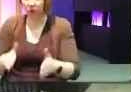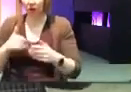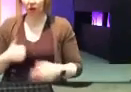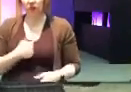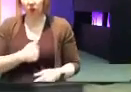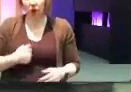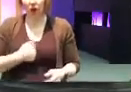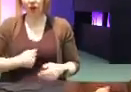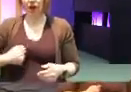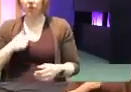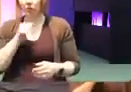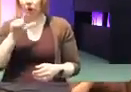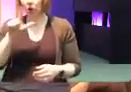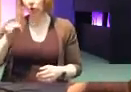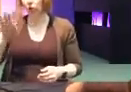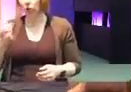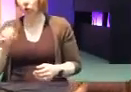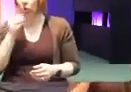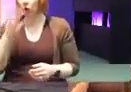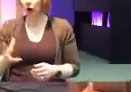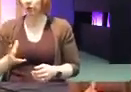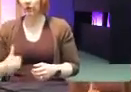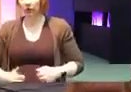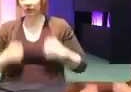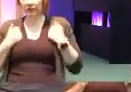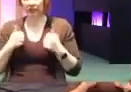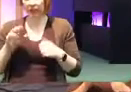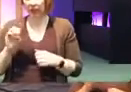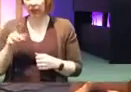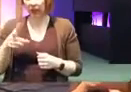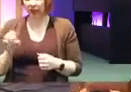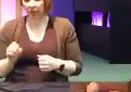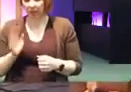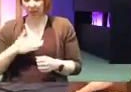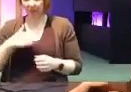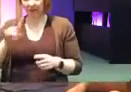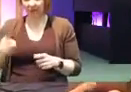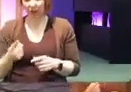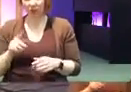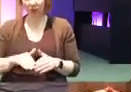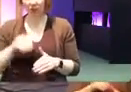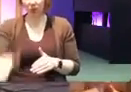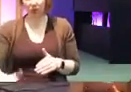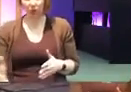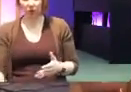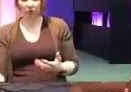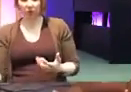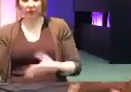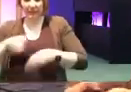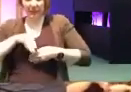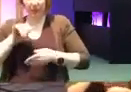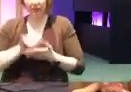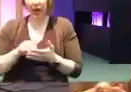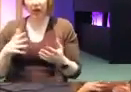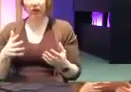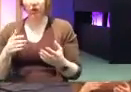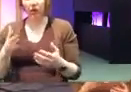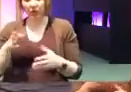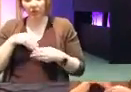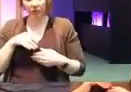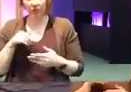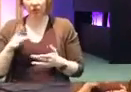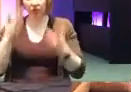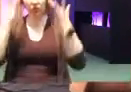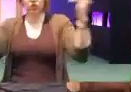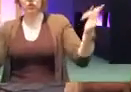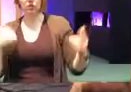lukewarm. God, you're calling us to live on the edge, and we embrace that today. We embrace that, Lord. We embrace that there's risk involved.